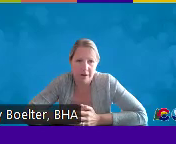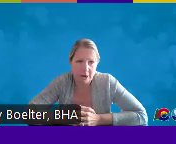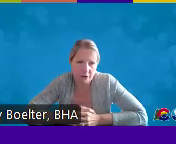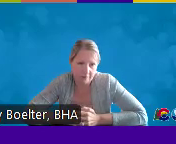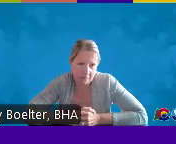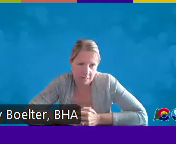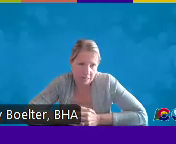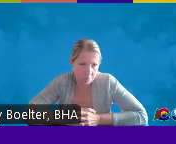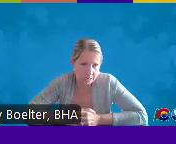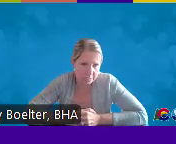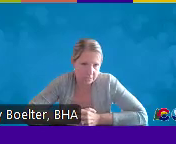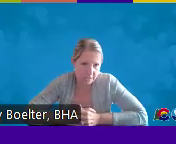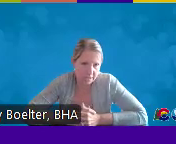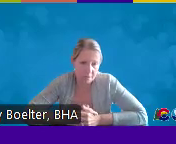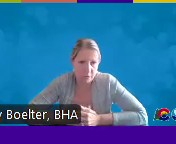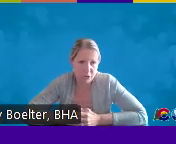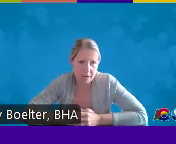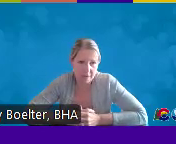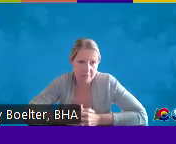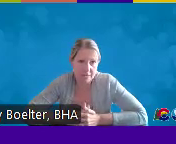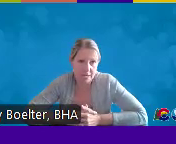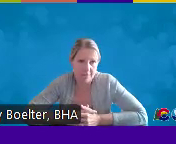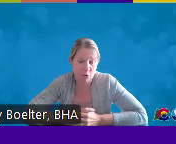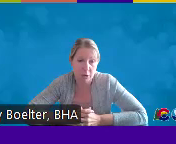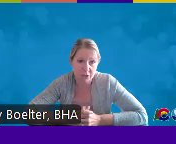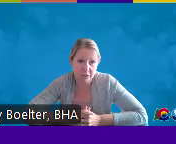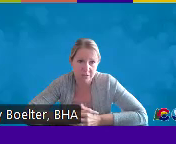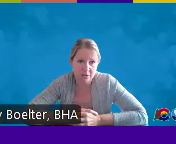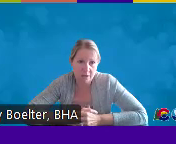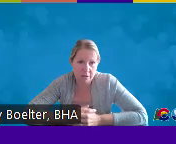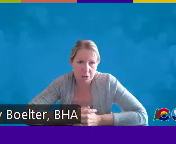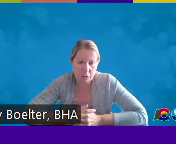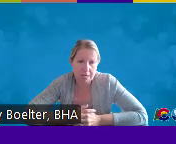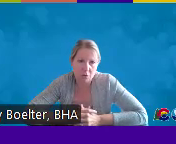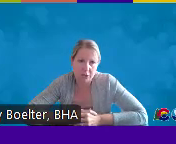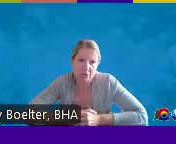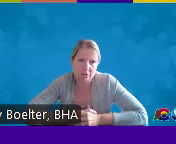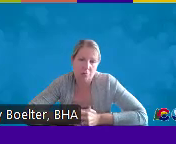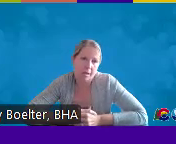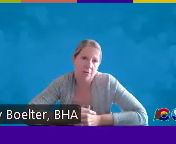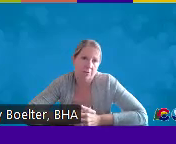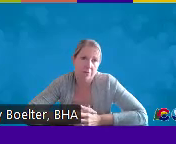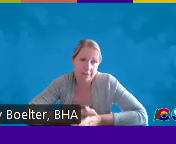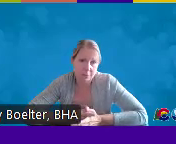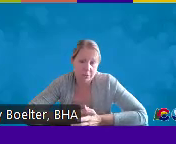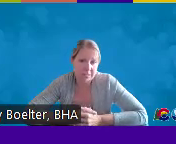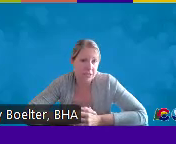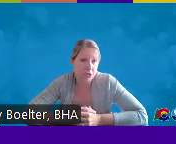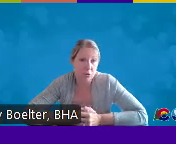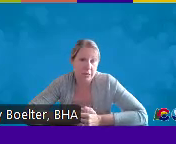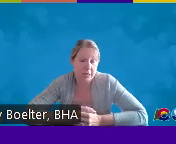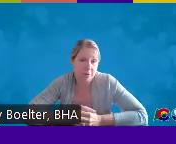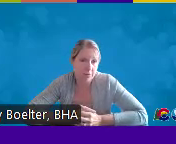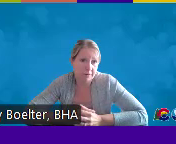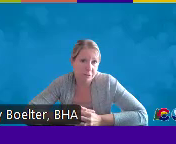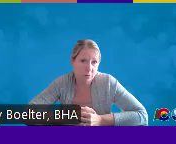our provider convening meeting today, and we do have time for questions. So any questions around this presentation